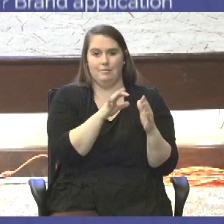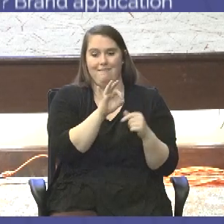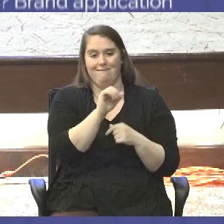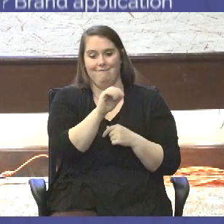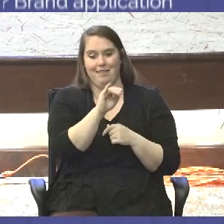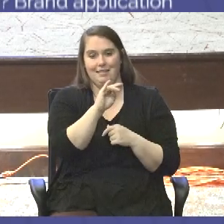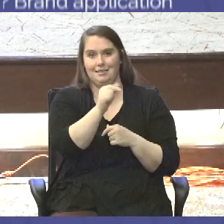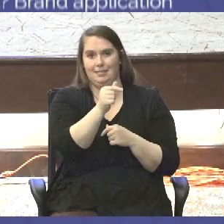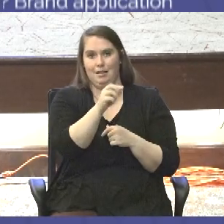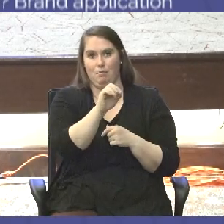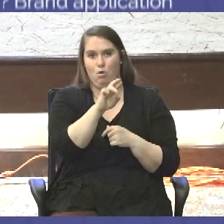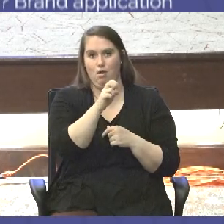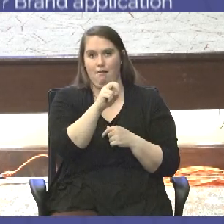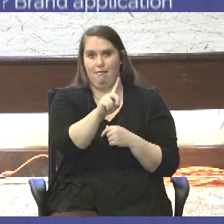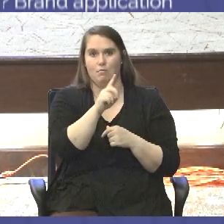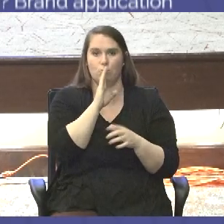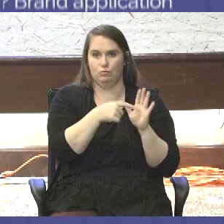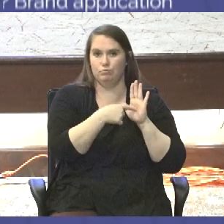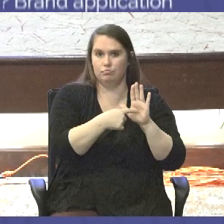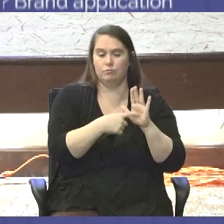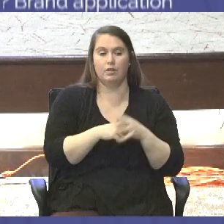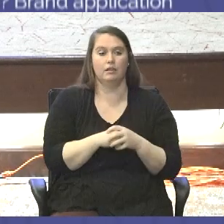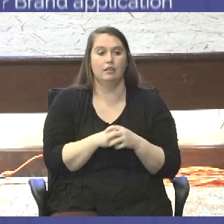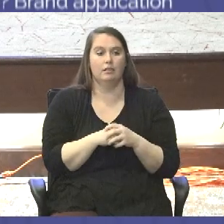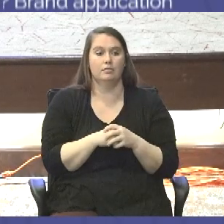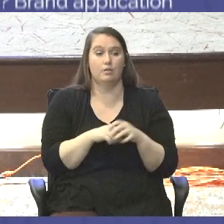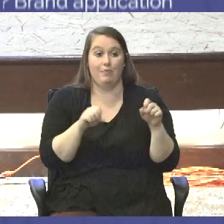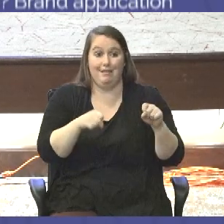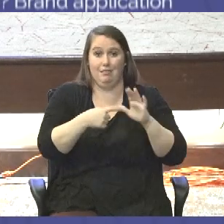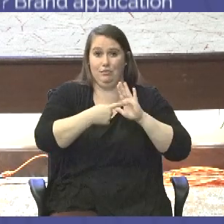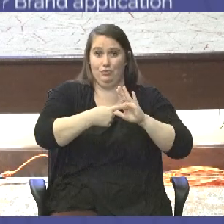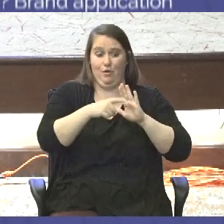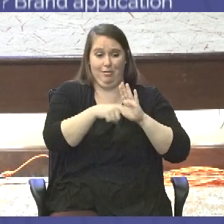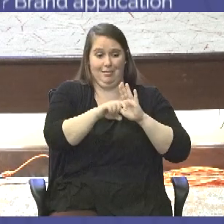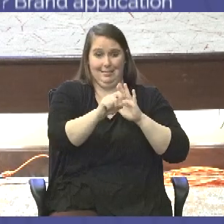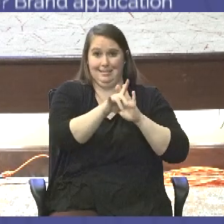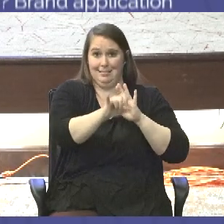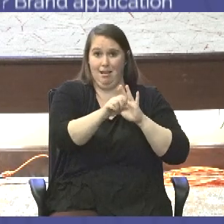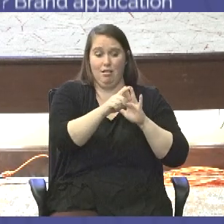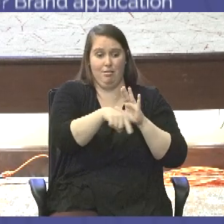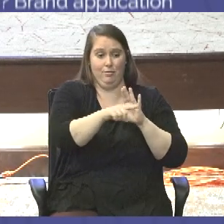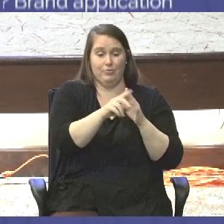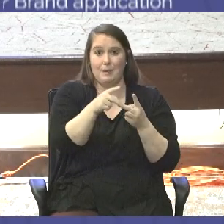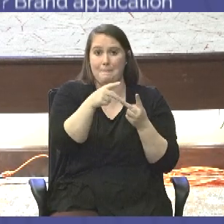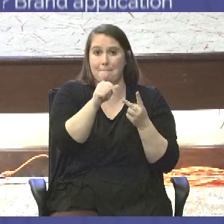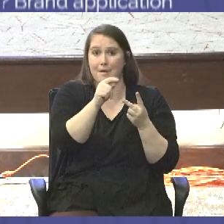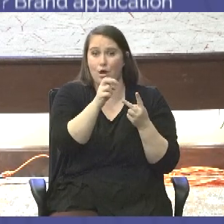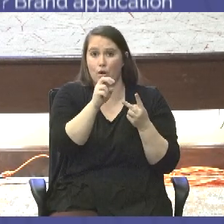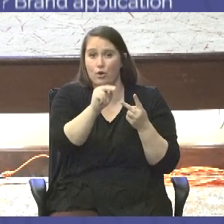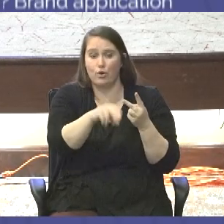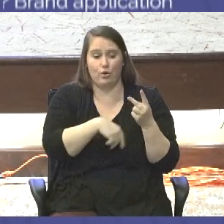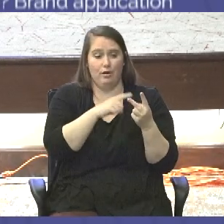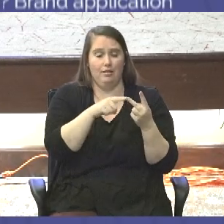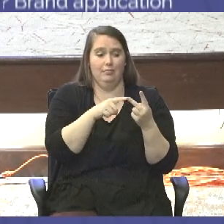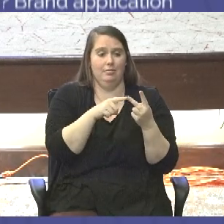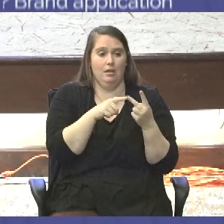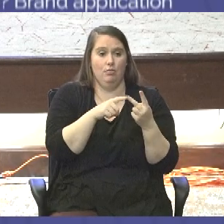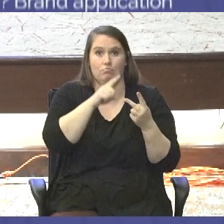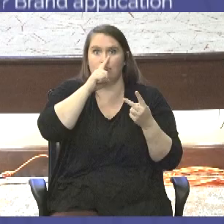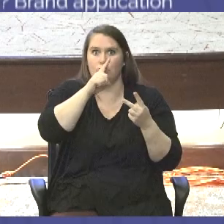an application guide so that we can outline how those styles and those patterns might play with